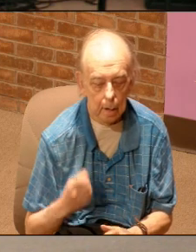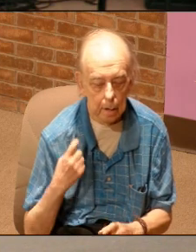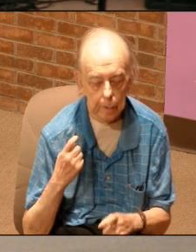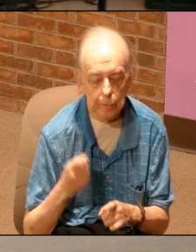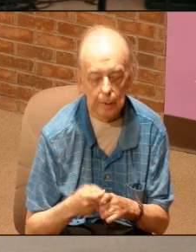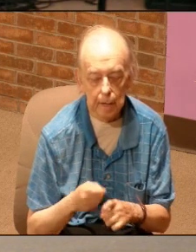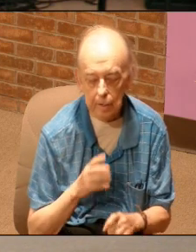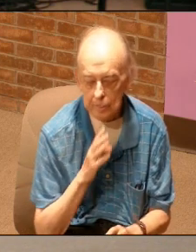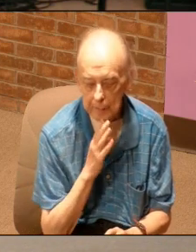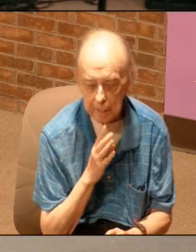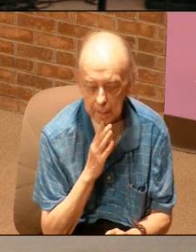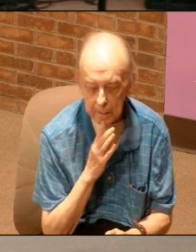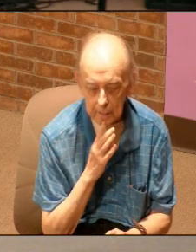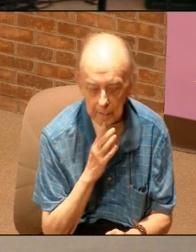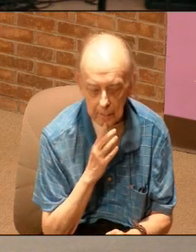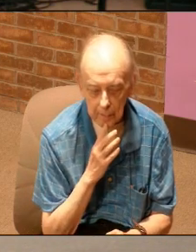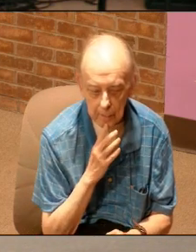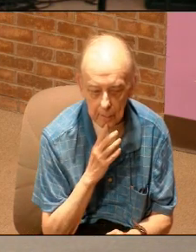Spanish-speaking